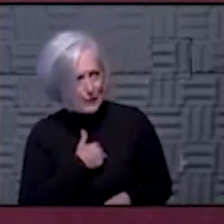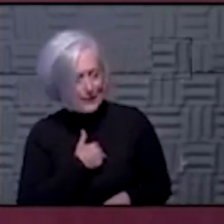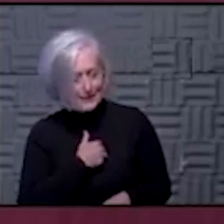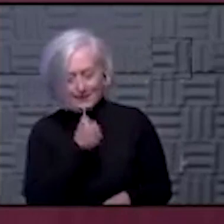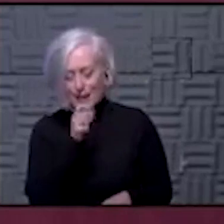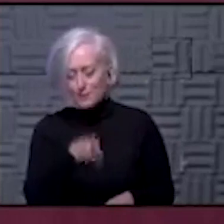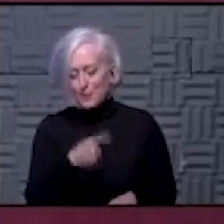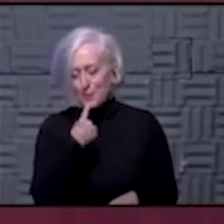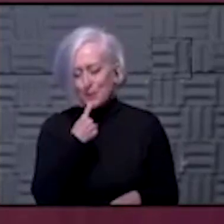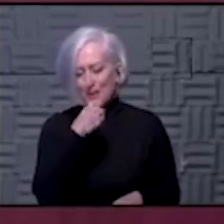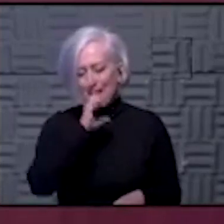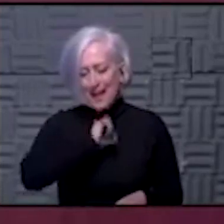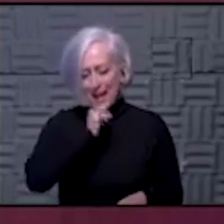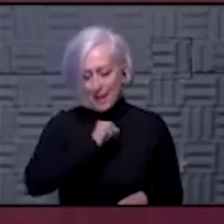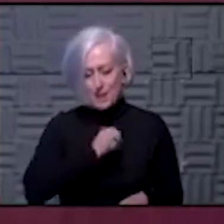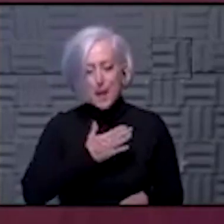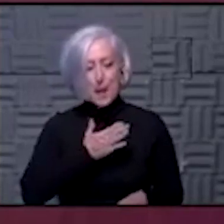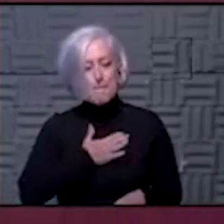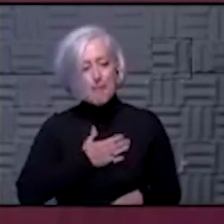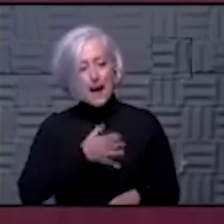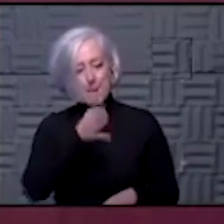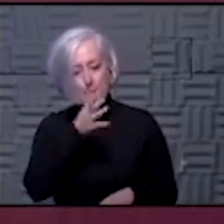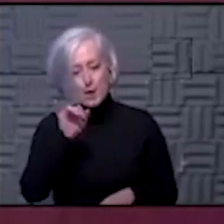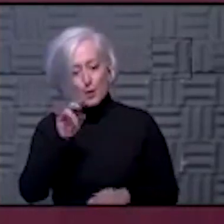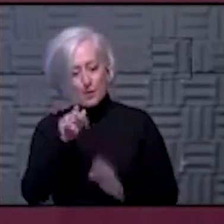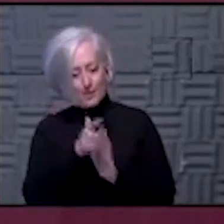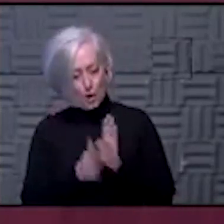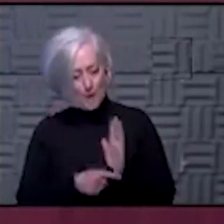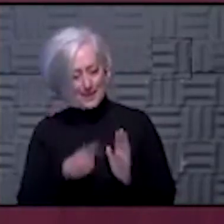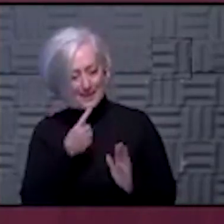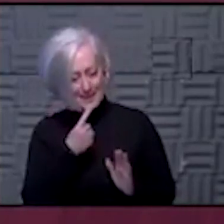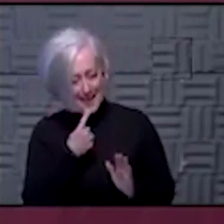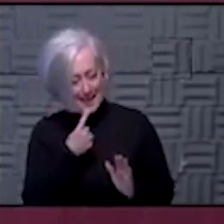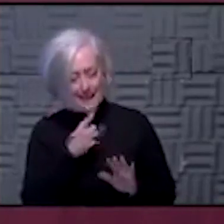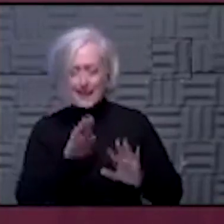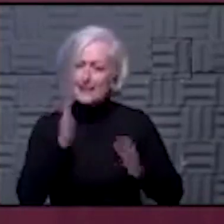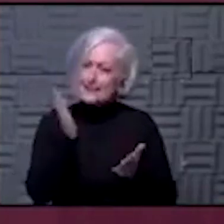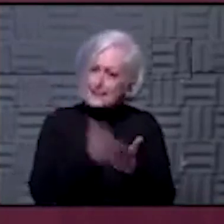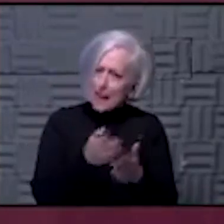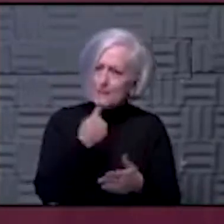that. My wonderful mother-in-law said to me, you don't have to keep telling everybody my age. Right.